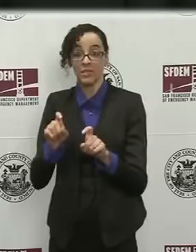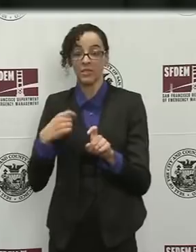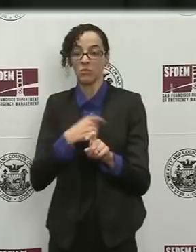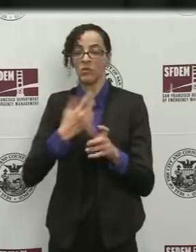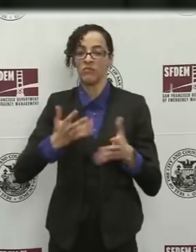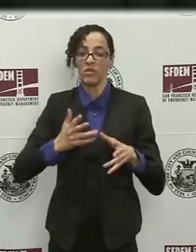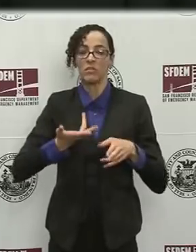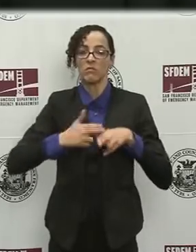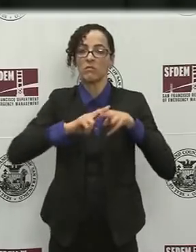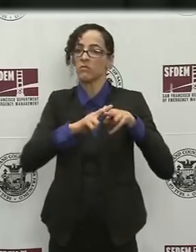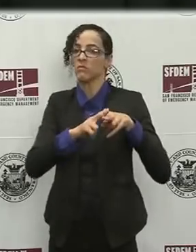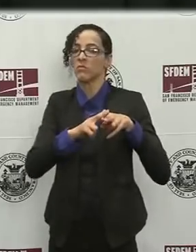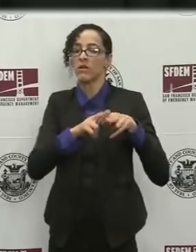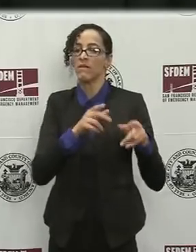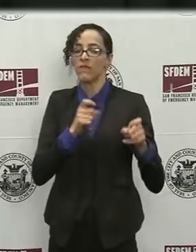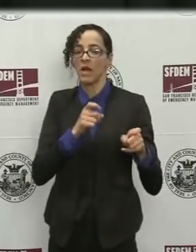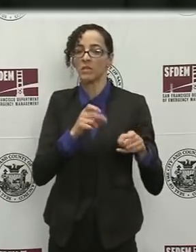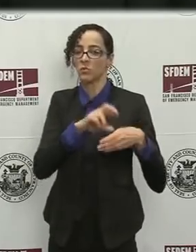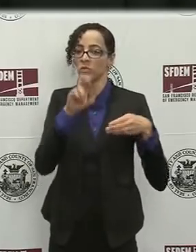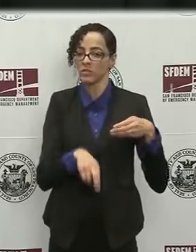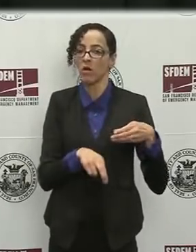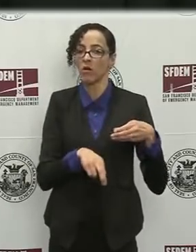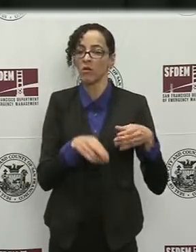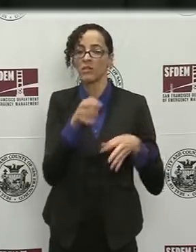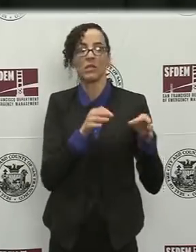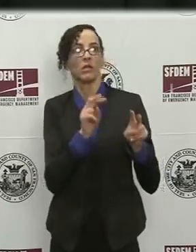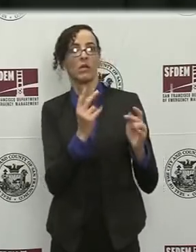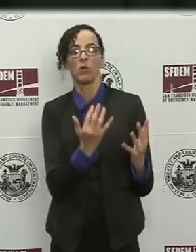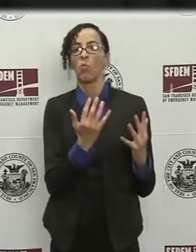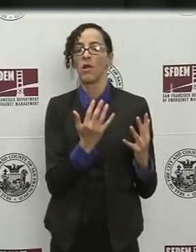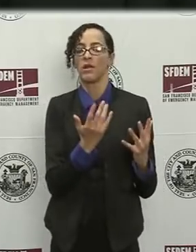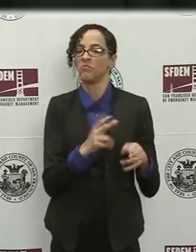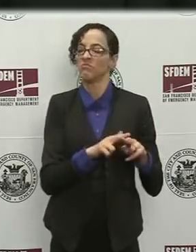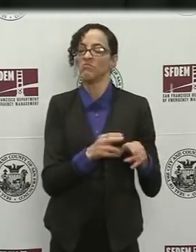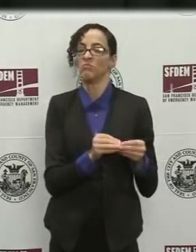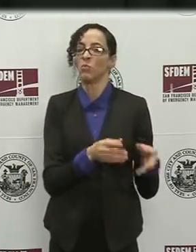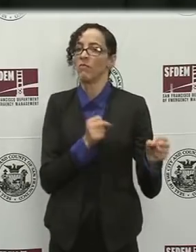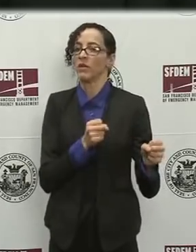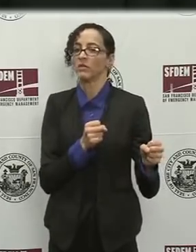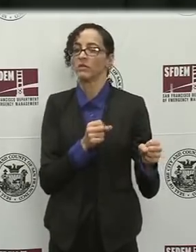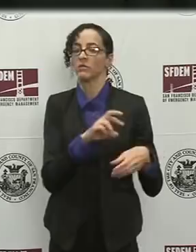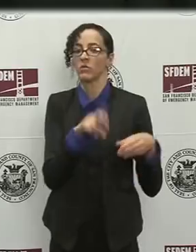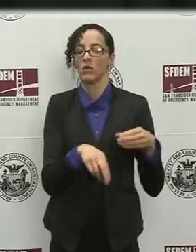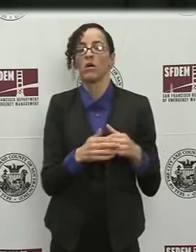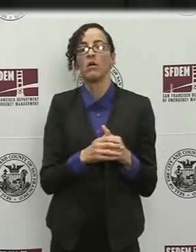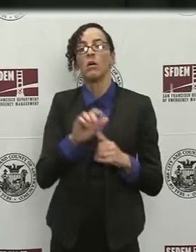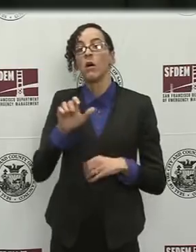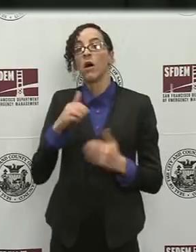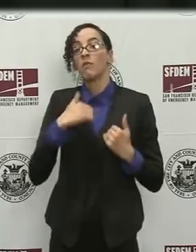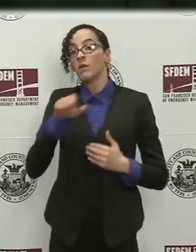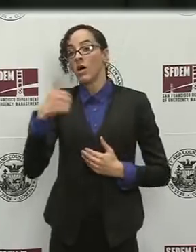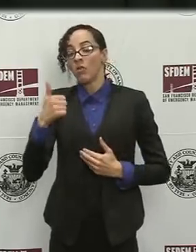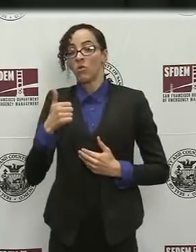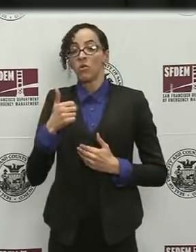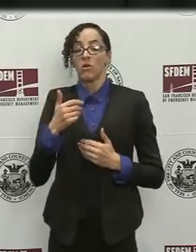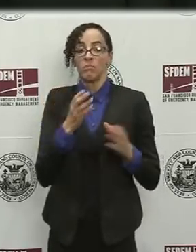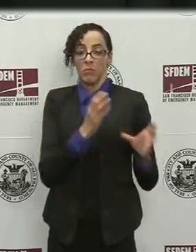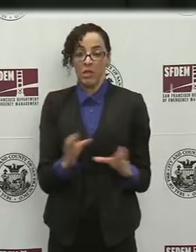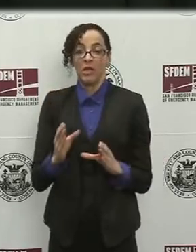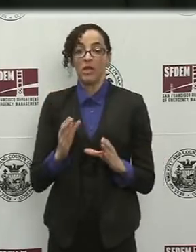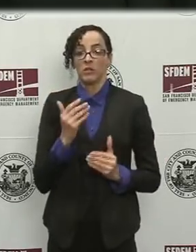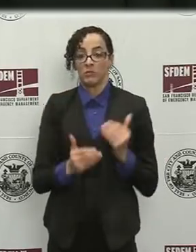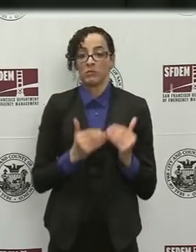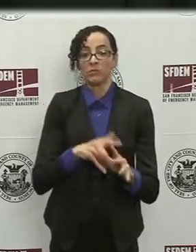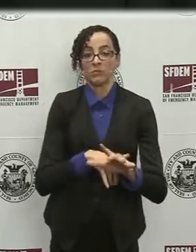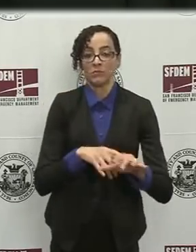their results. There are several other surge plans in progress, including expanding clinics throughout the city